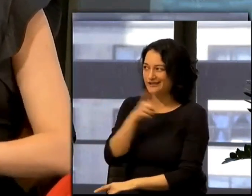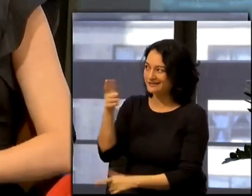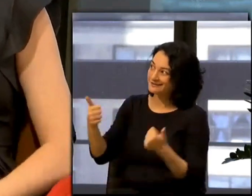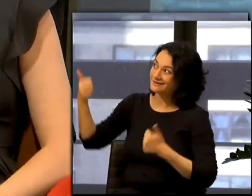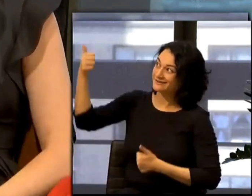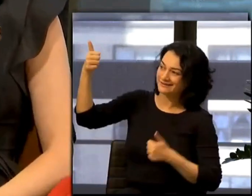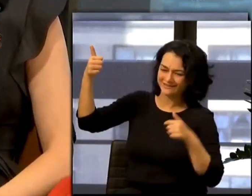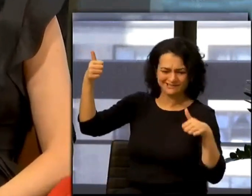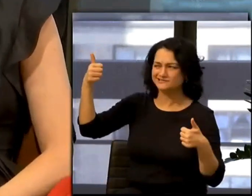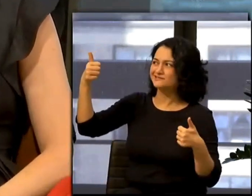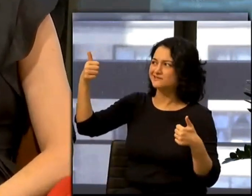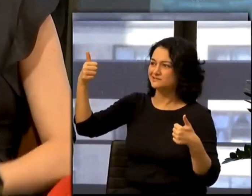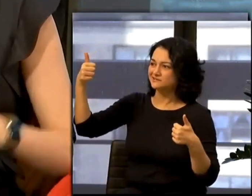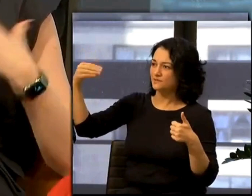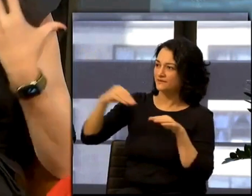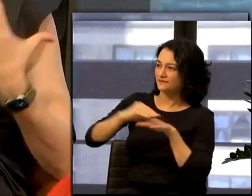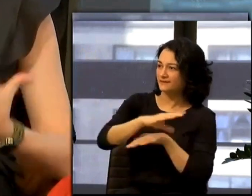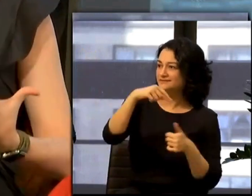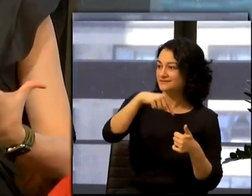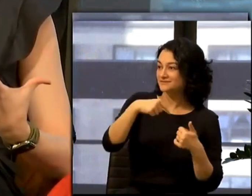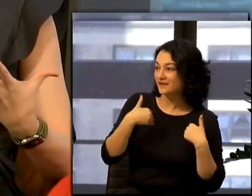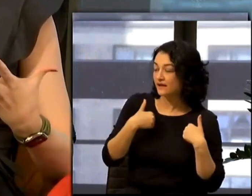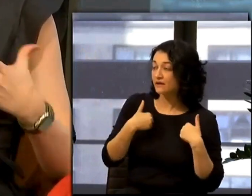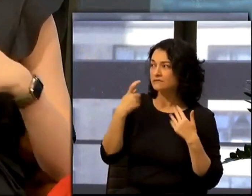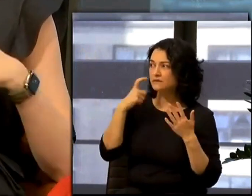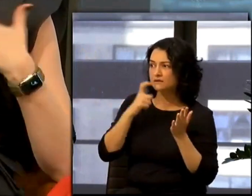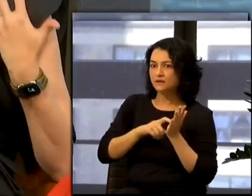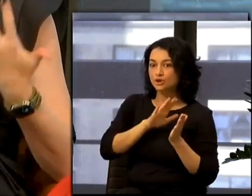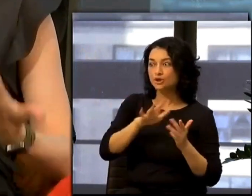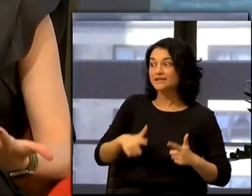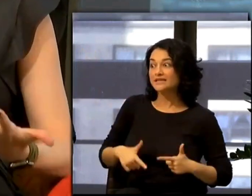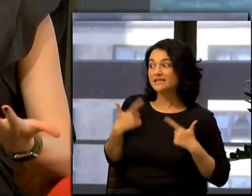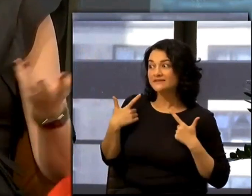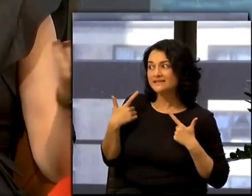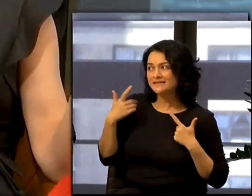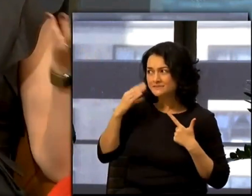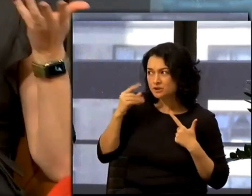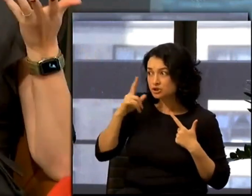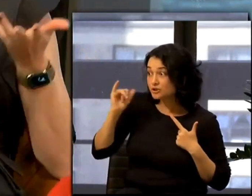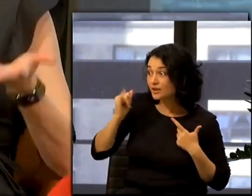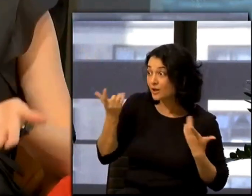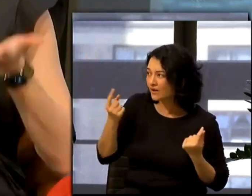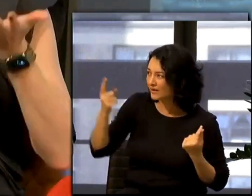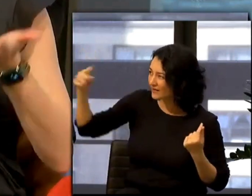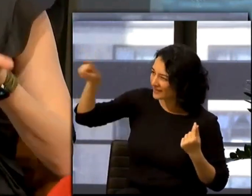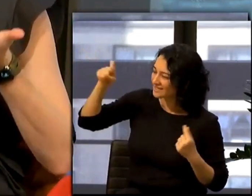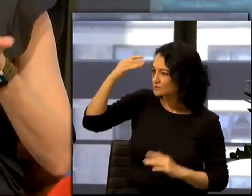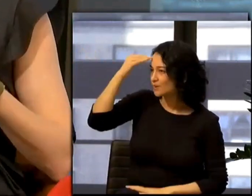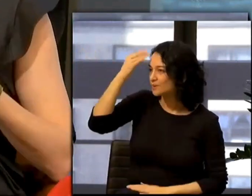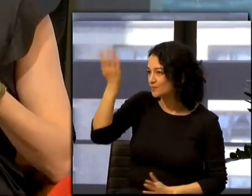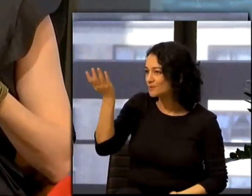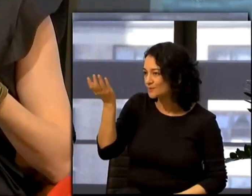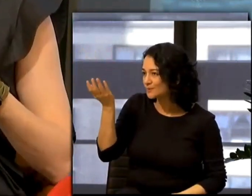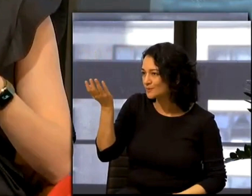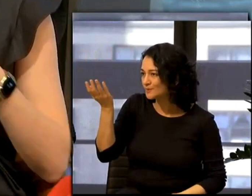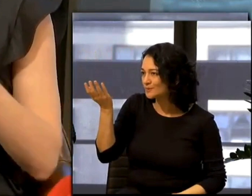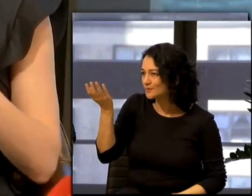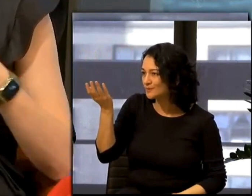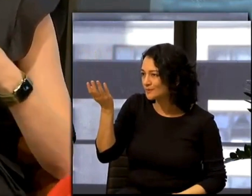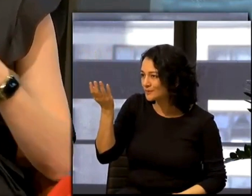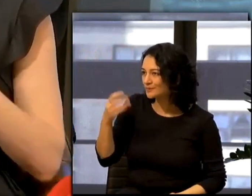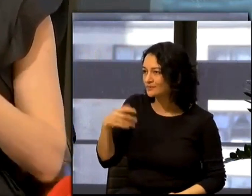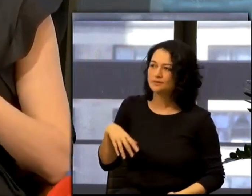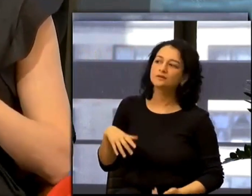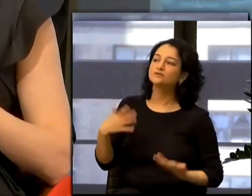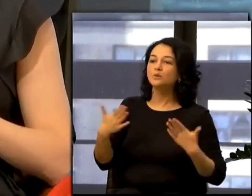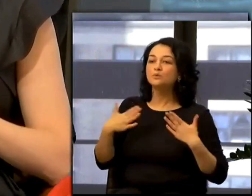lived experience, if you will. And so we use the process of human-centered design to kind of level that playing field a bit, help everyone learn a